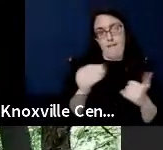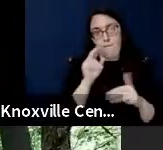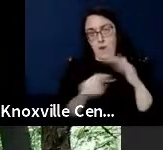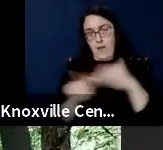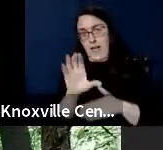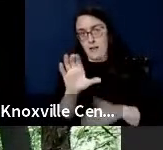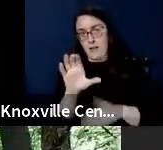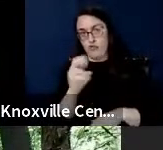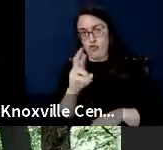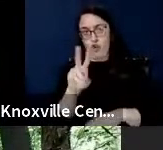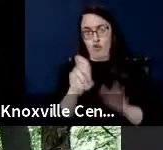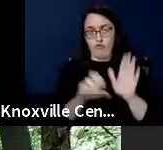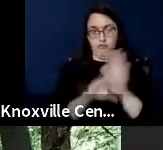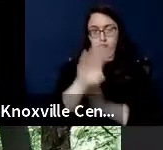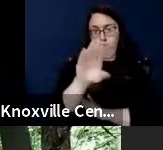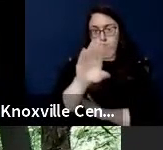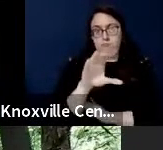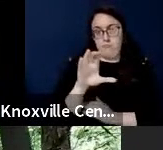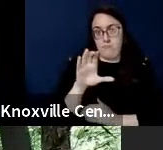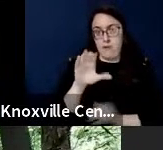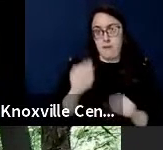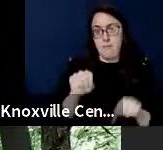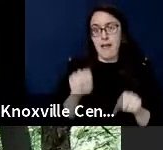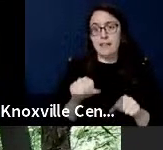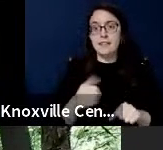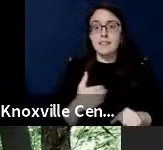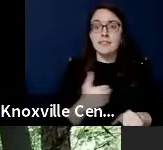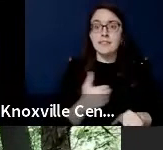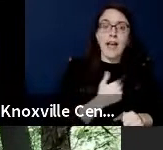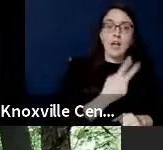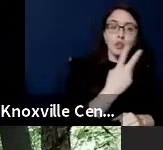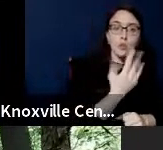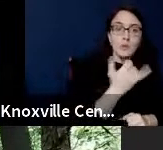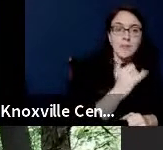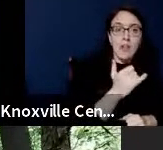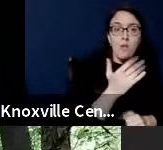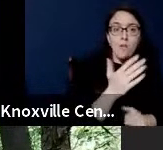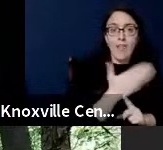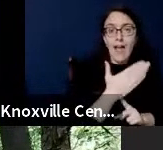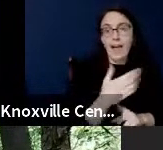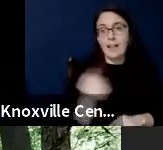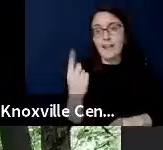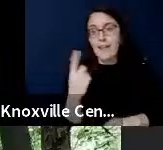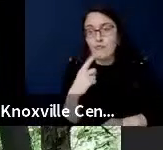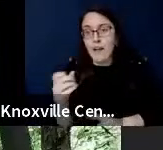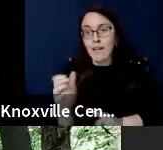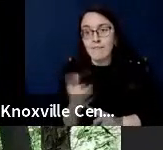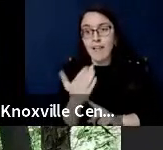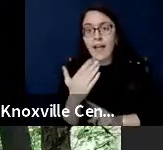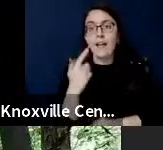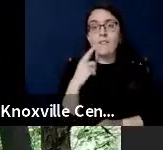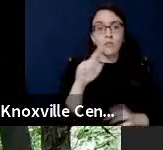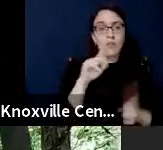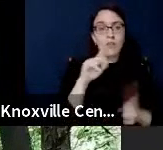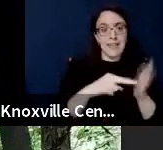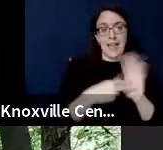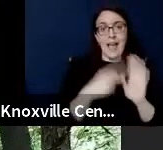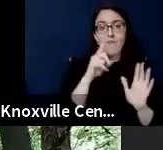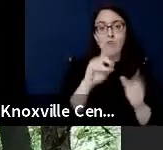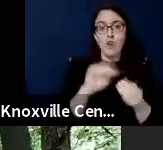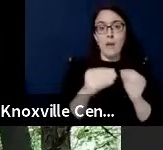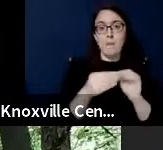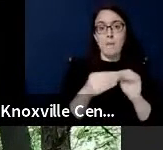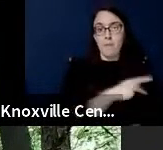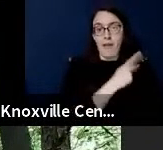time period, there were 11 red flags and 2 yellow flags detected for the number of inpatients with COVID-19, of which